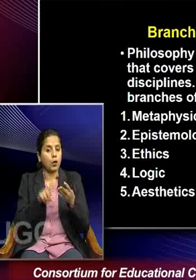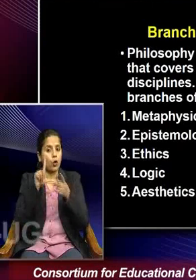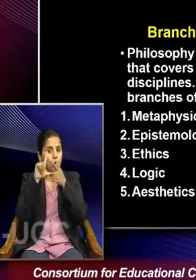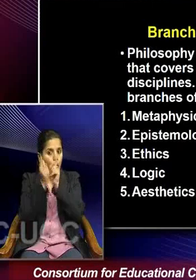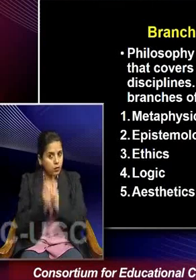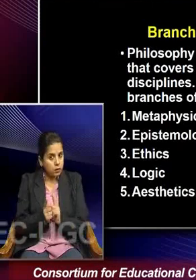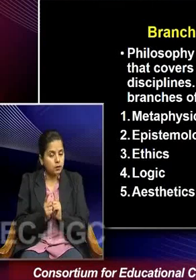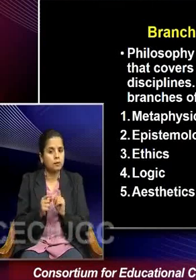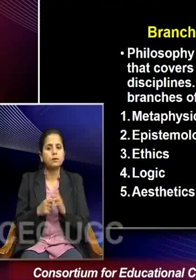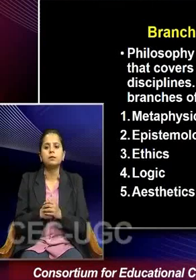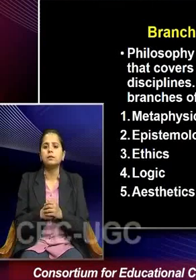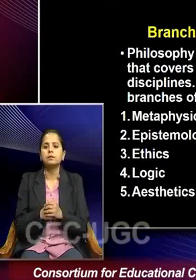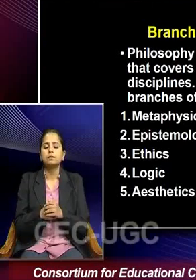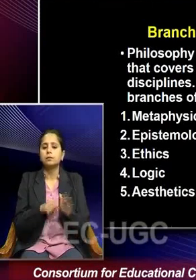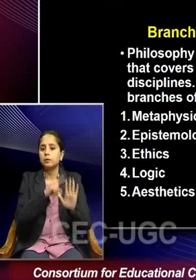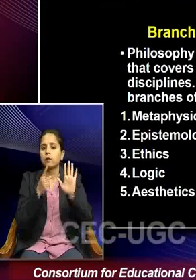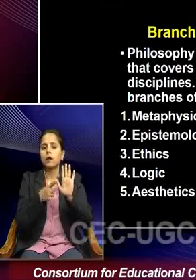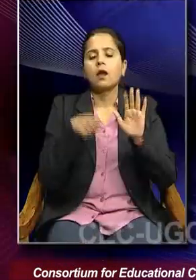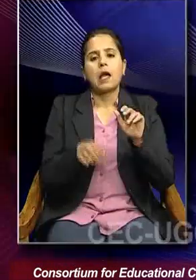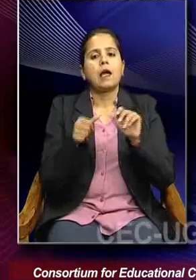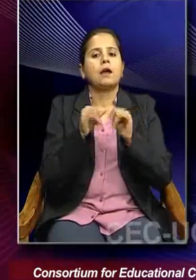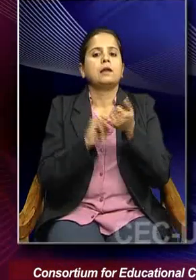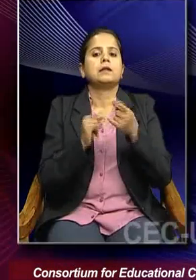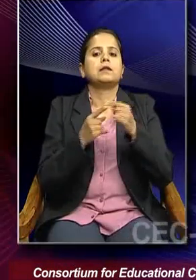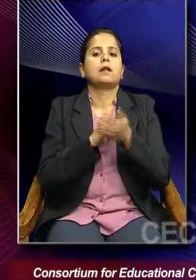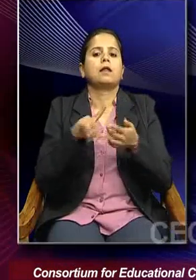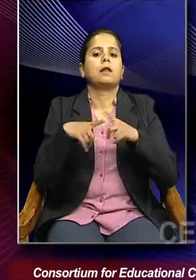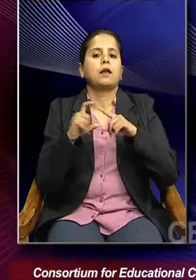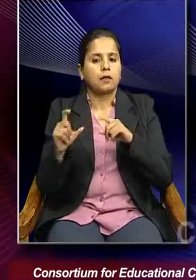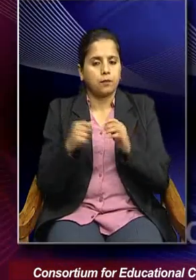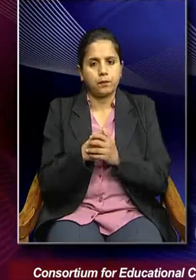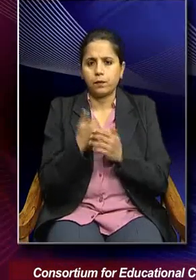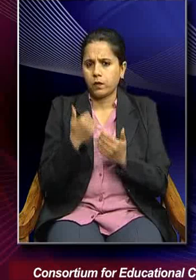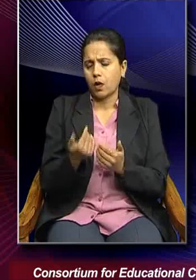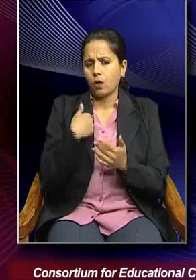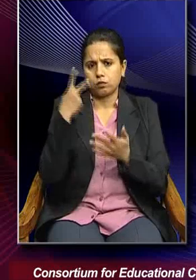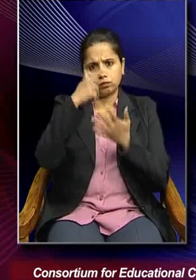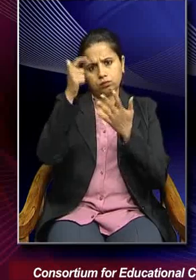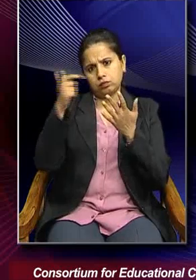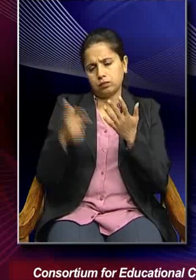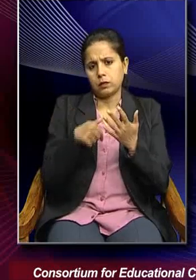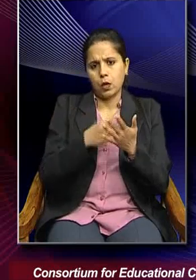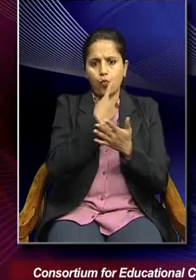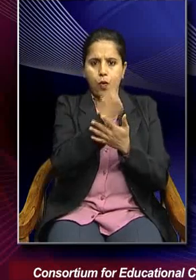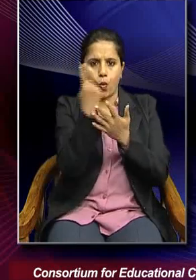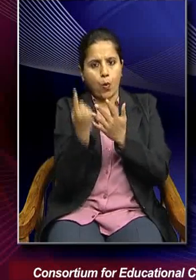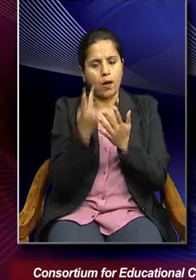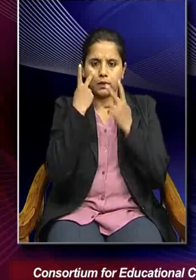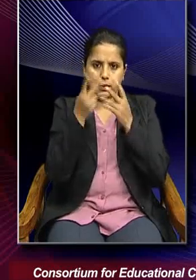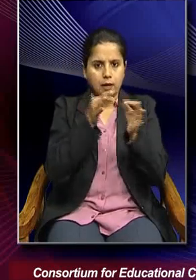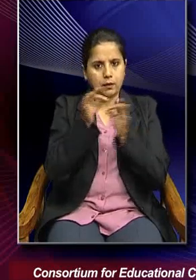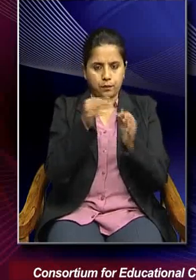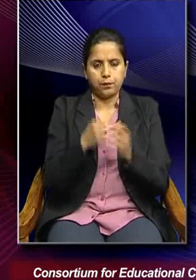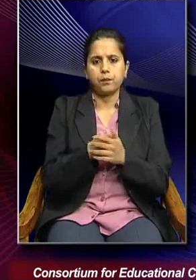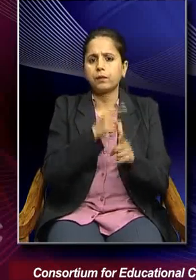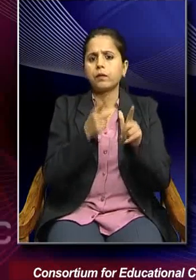logic, and aesthetics. Now let us look at them individually.